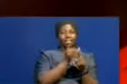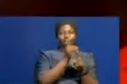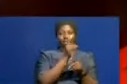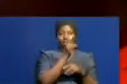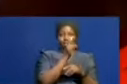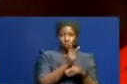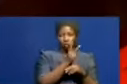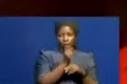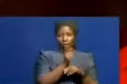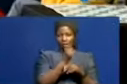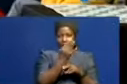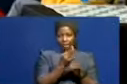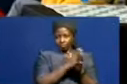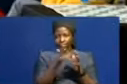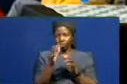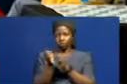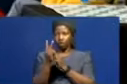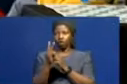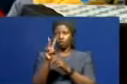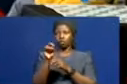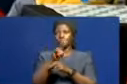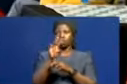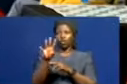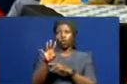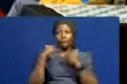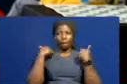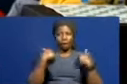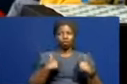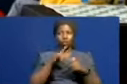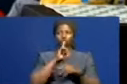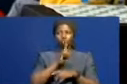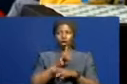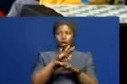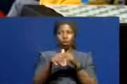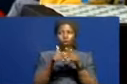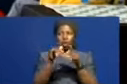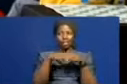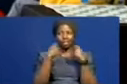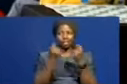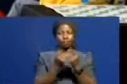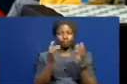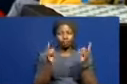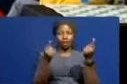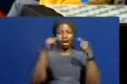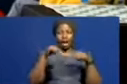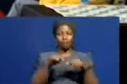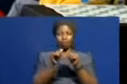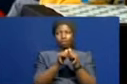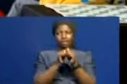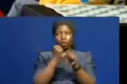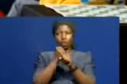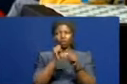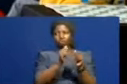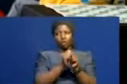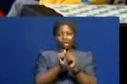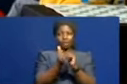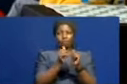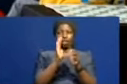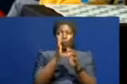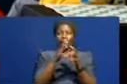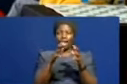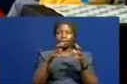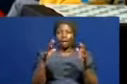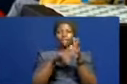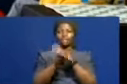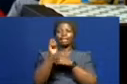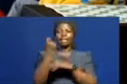12th, 2024. I'm sure all these teams come together, we work together, the sport will grow in Kenya. And